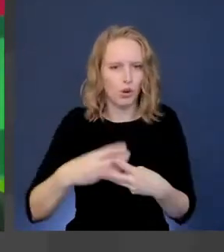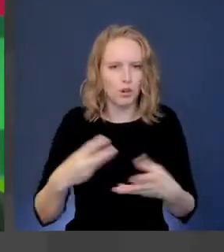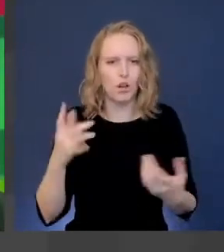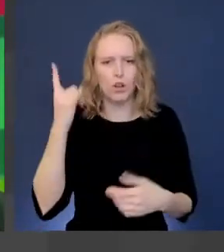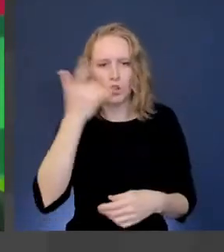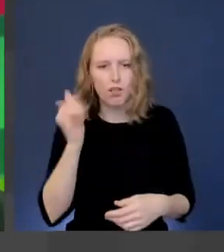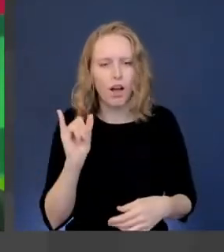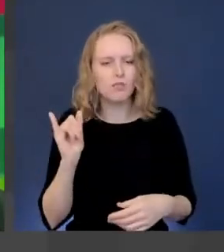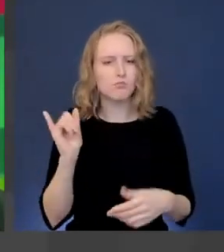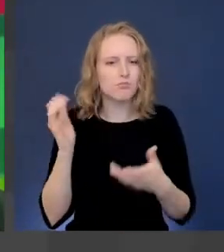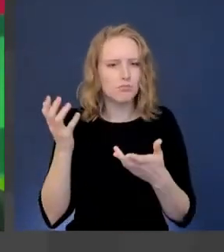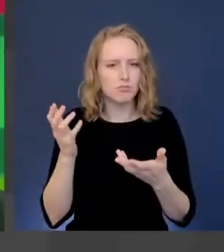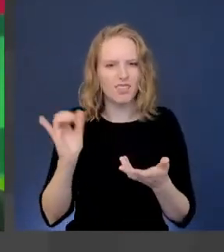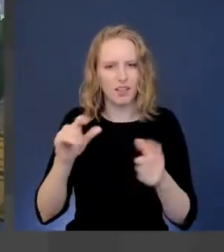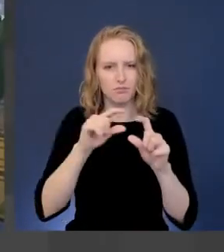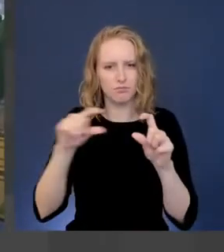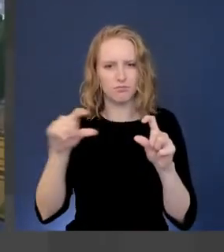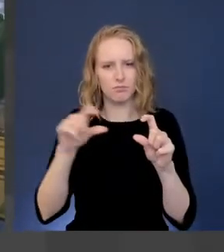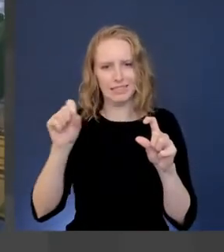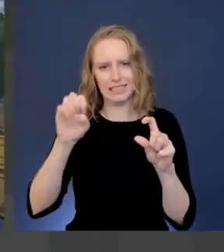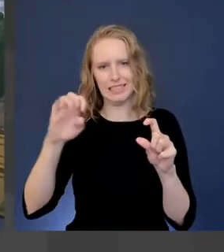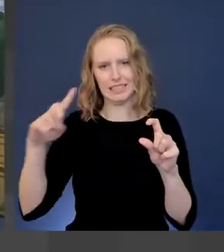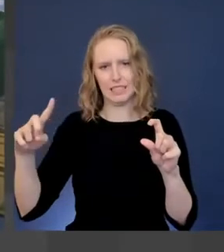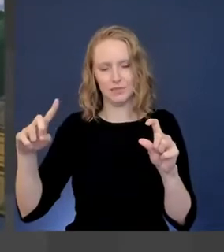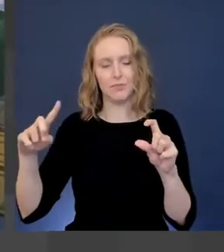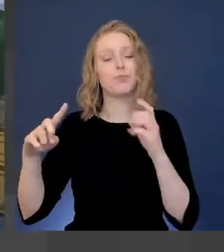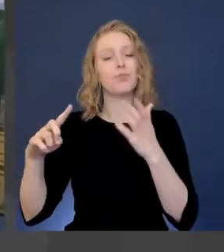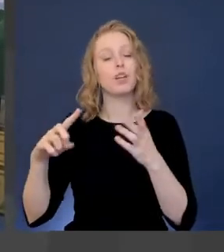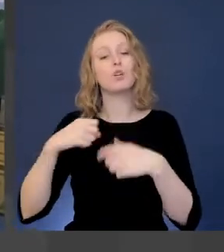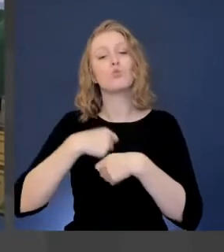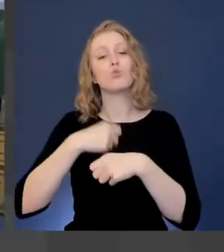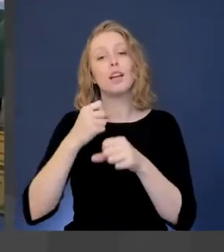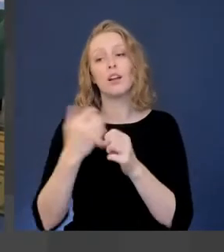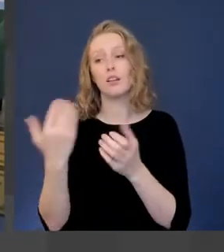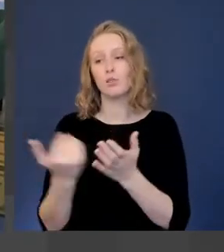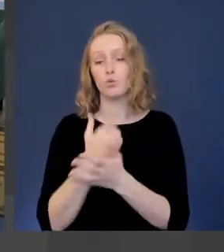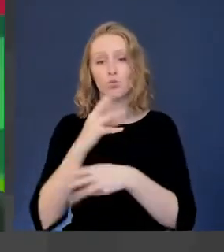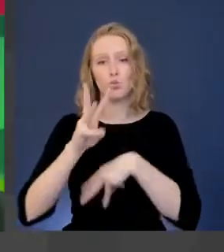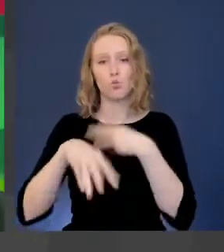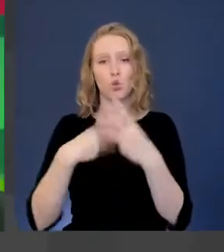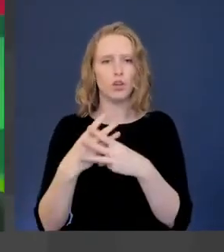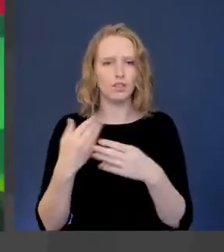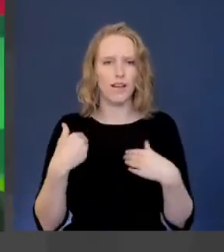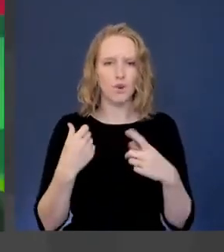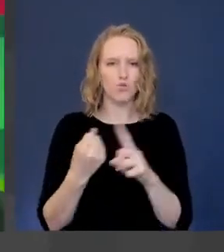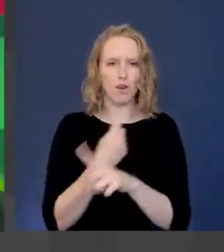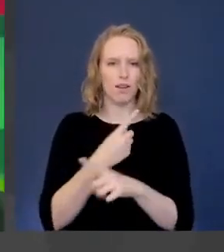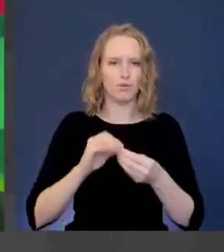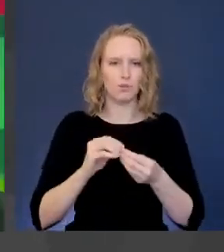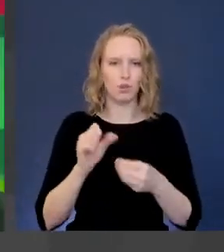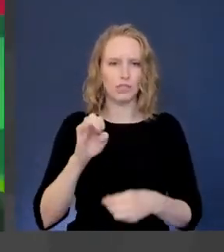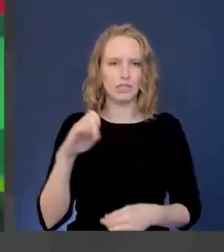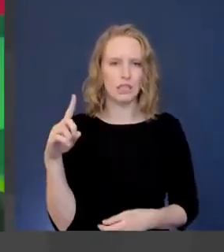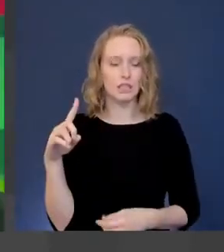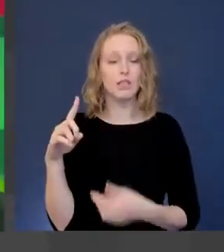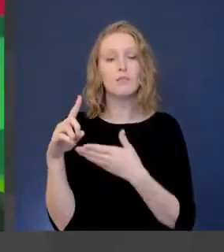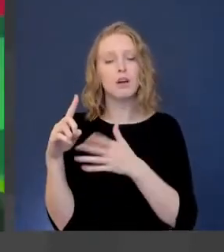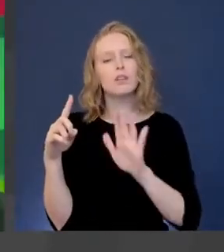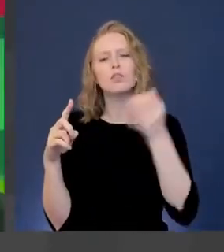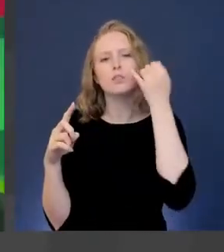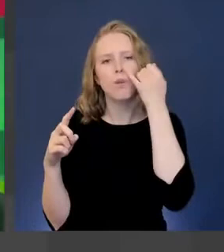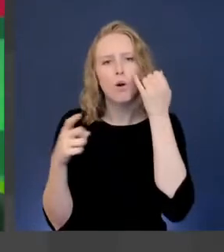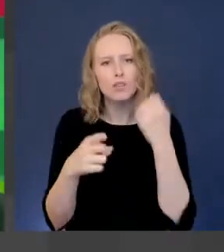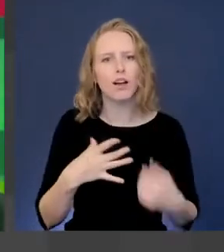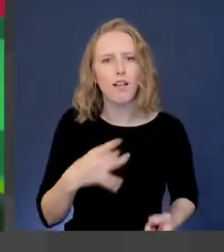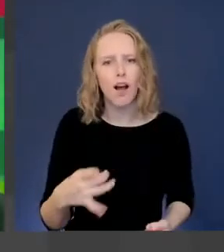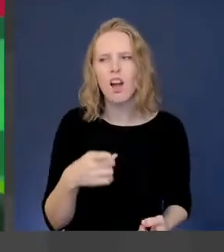seed. And when you create a new world, it gets a randomly generated seed. But if you dig that seed up, if you really like what you see, you're like, wow, this